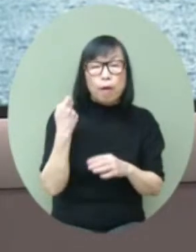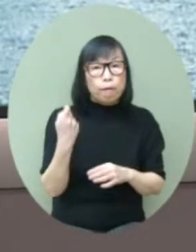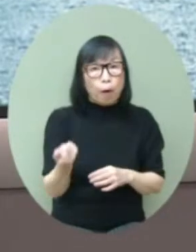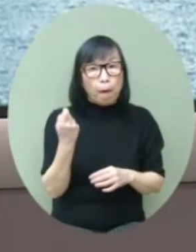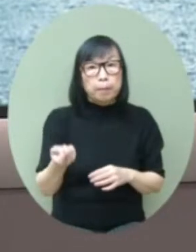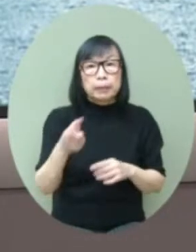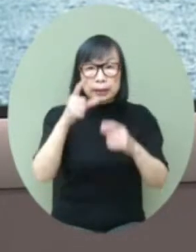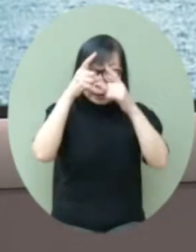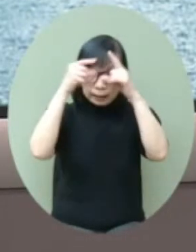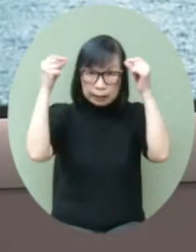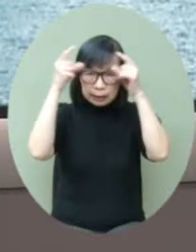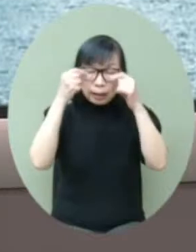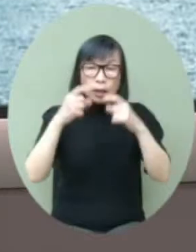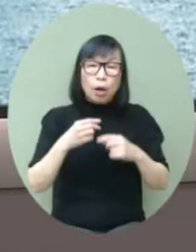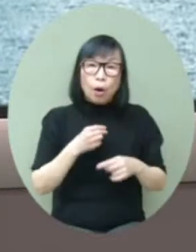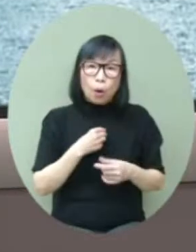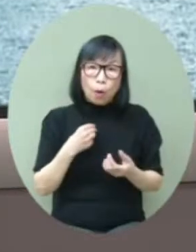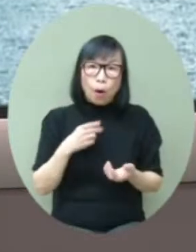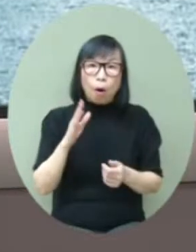compulsory